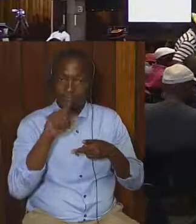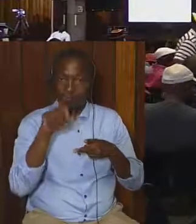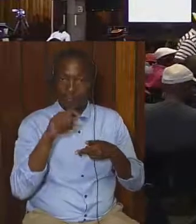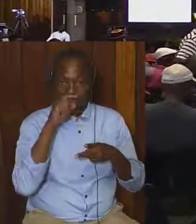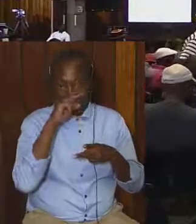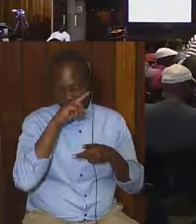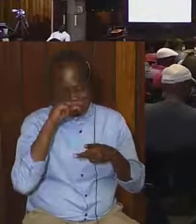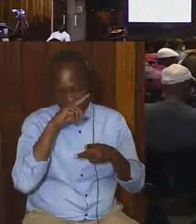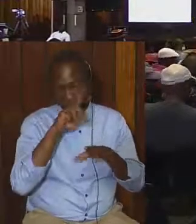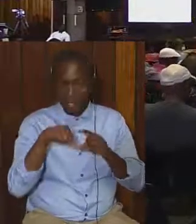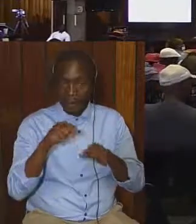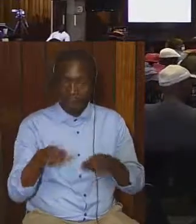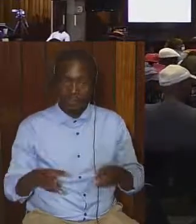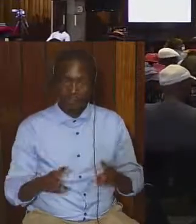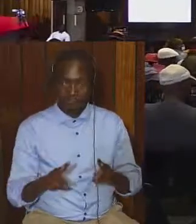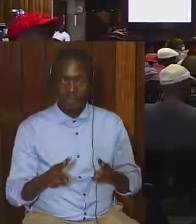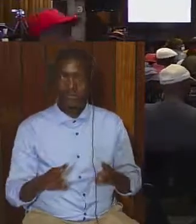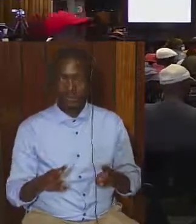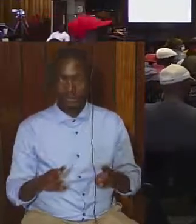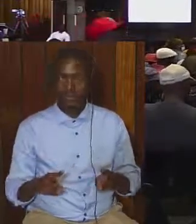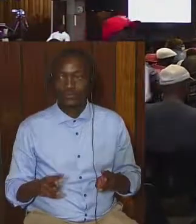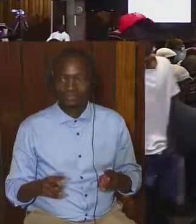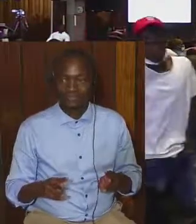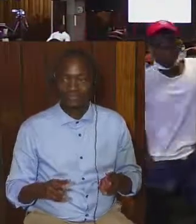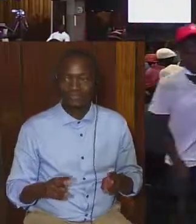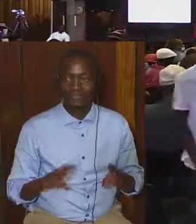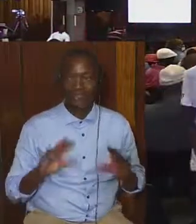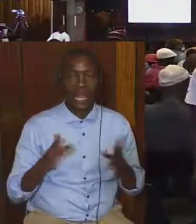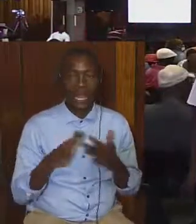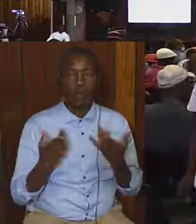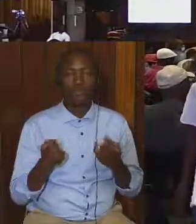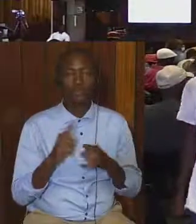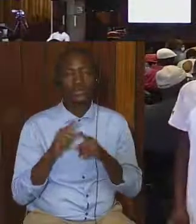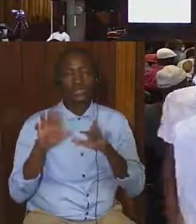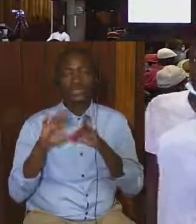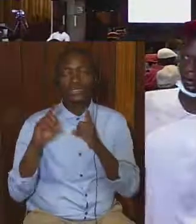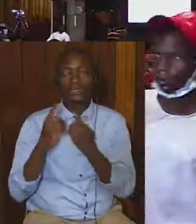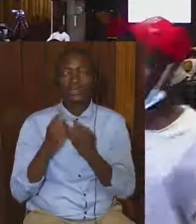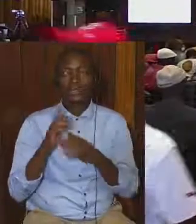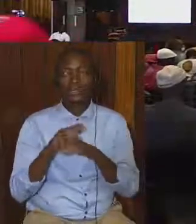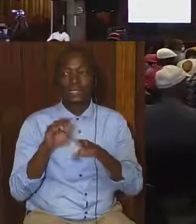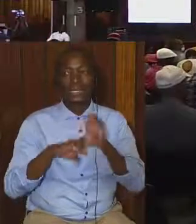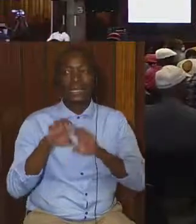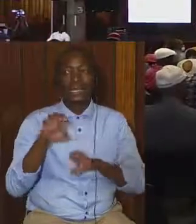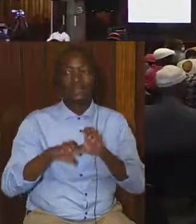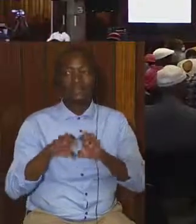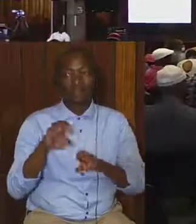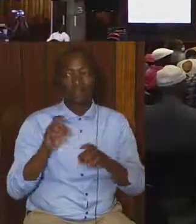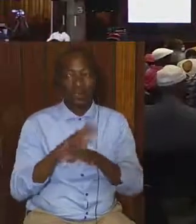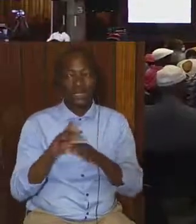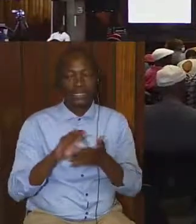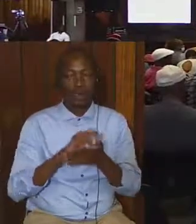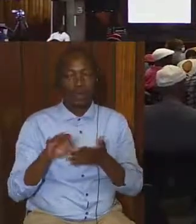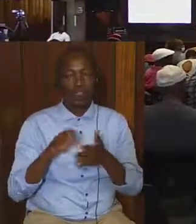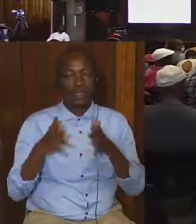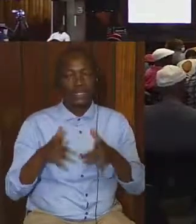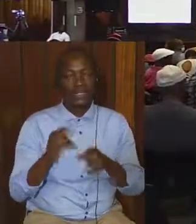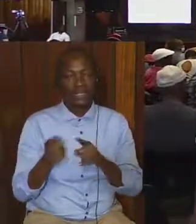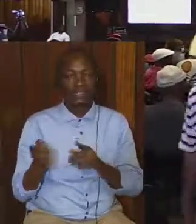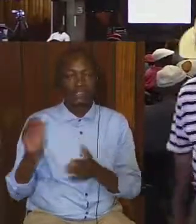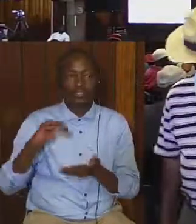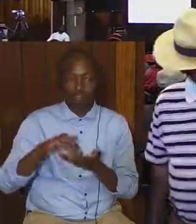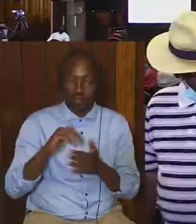to roads, it's the fact that how does the department evaluate the contractors that are awarded contracts to come